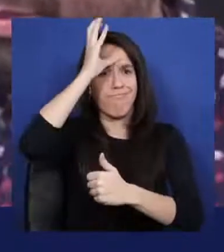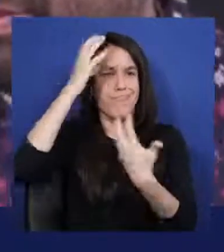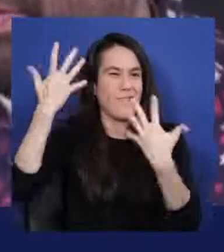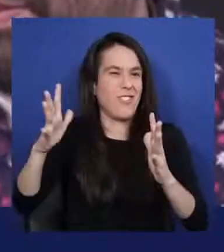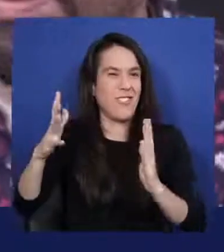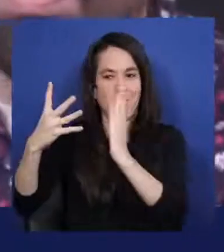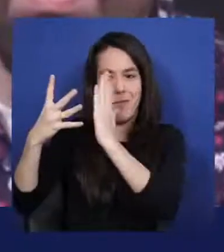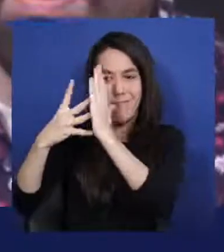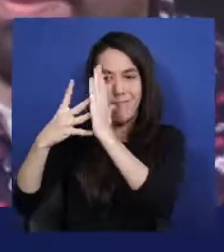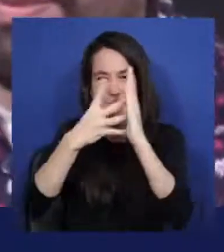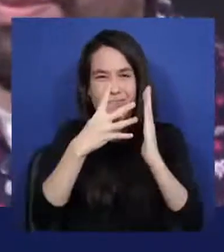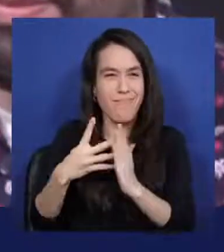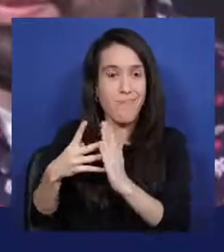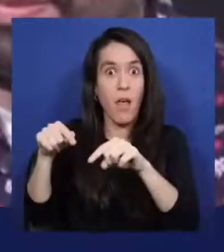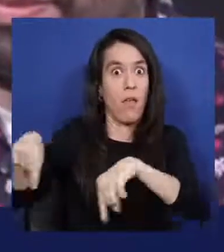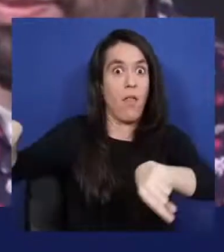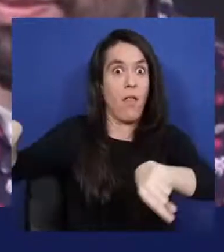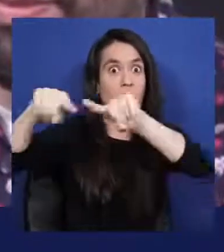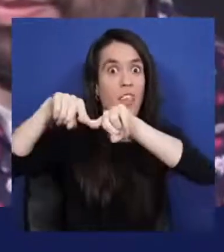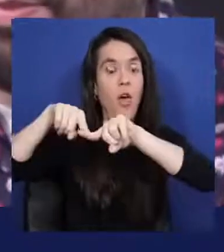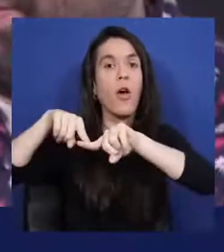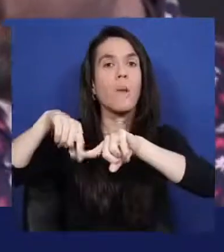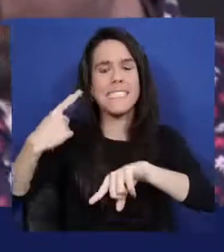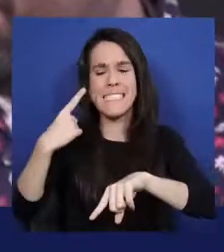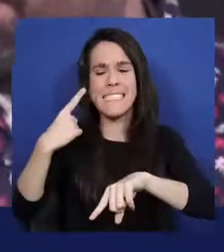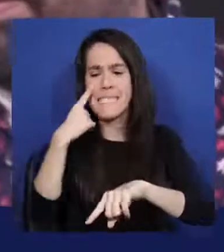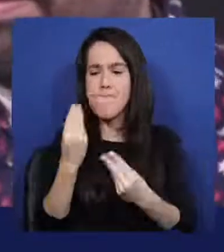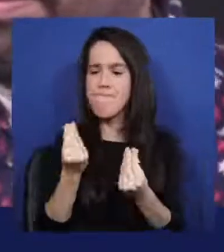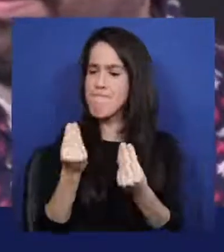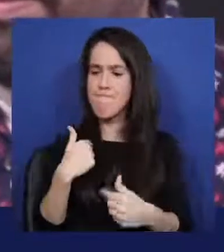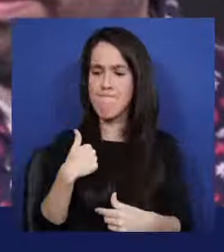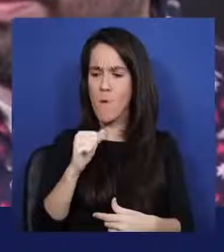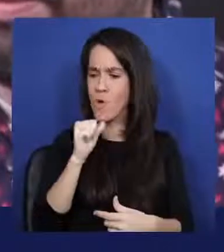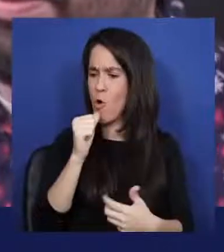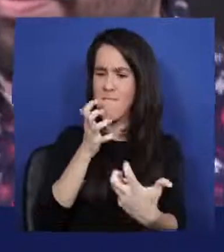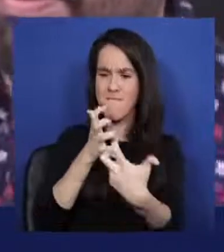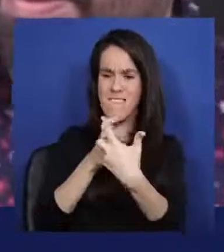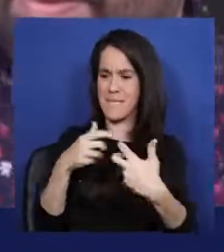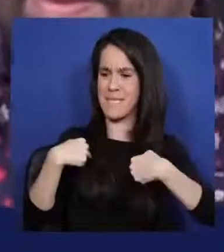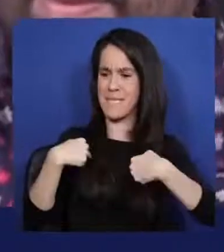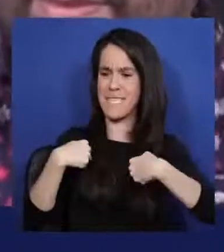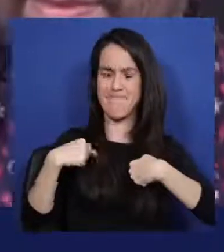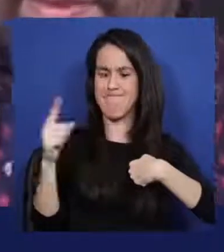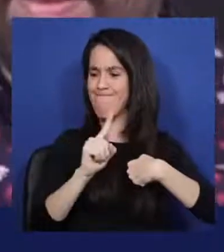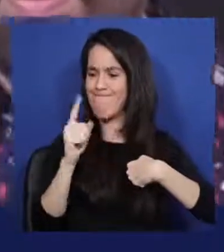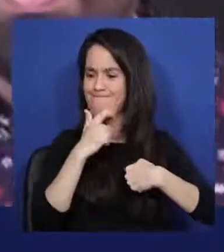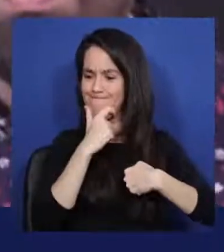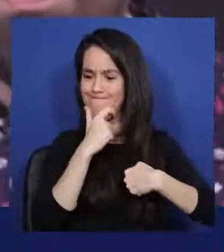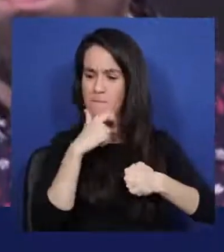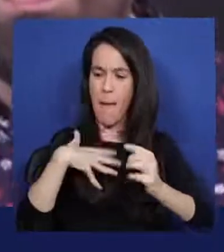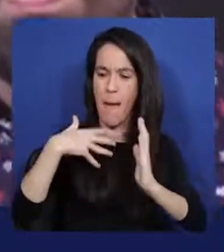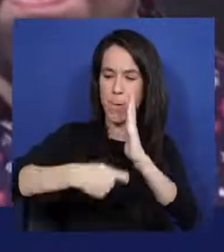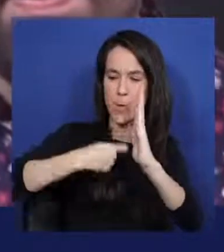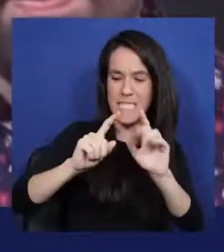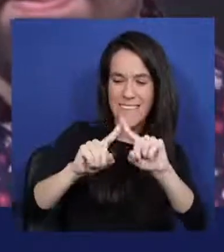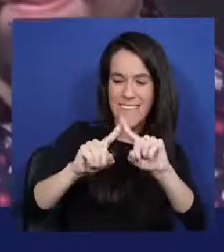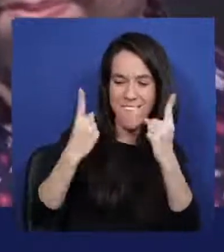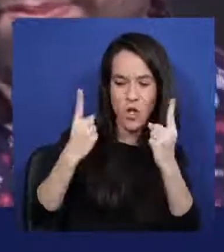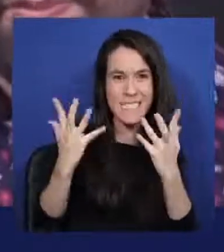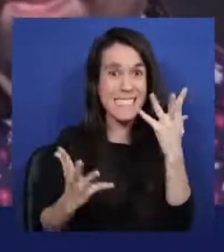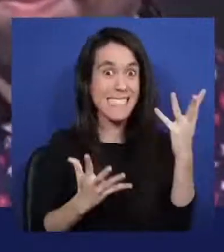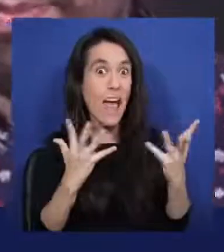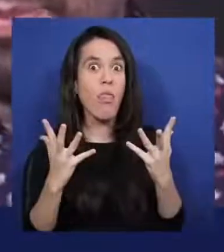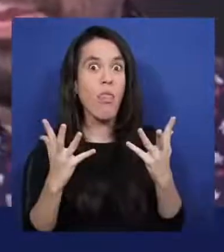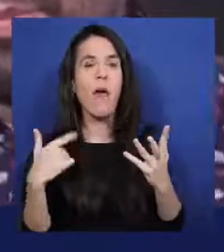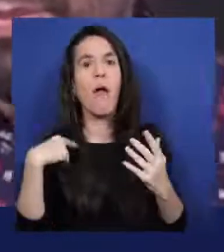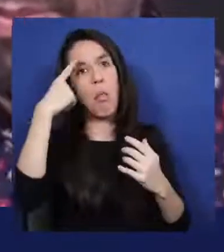life. And if you don't see something that is suitable for your specific project, then you can start thinking